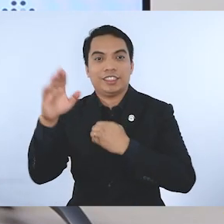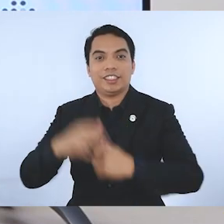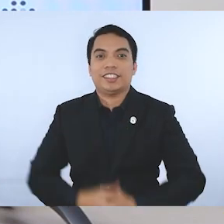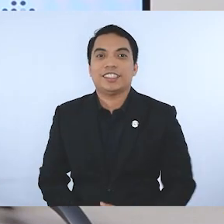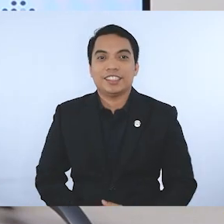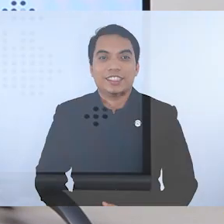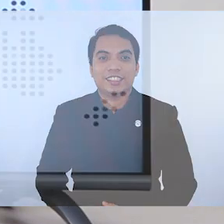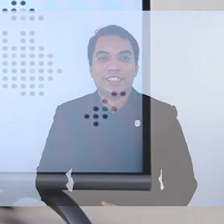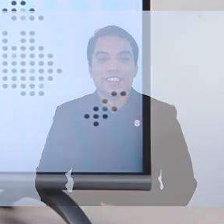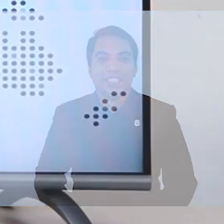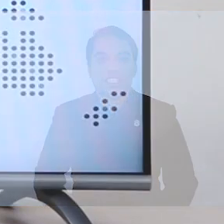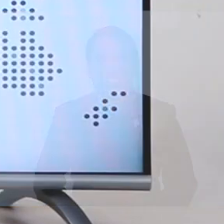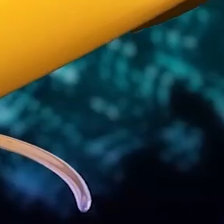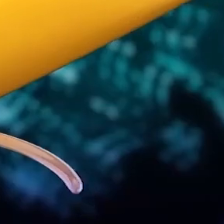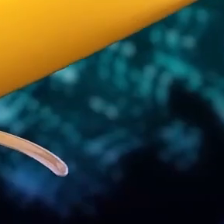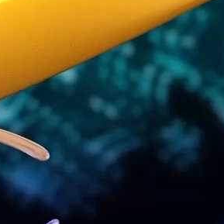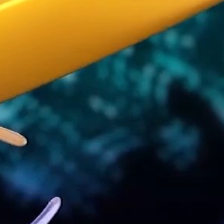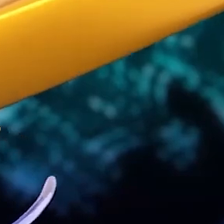returns.